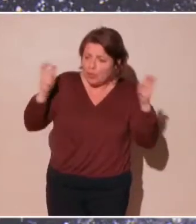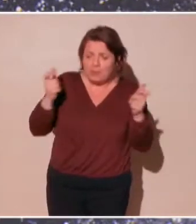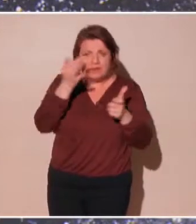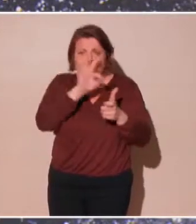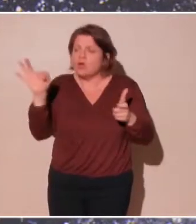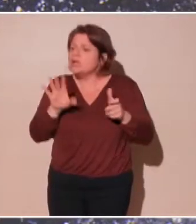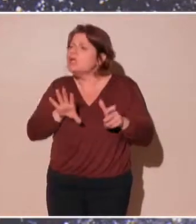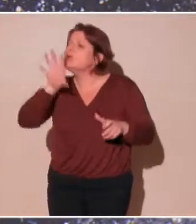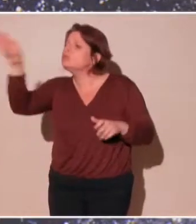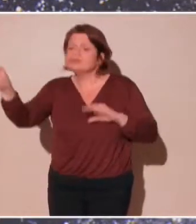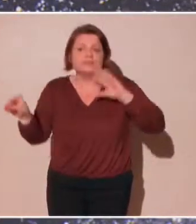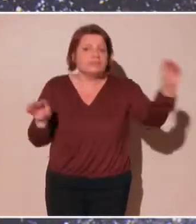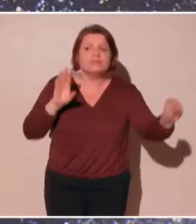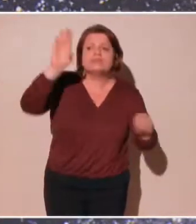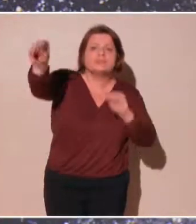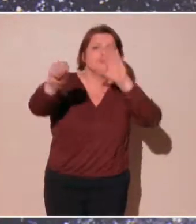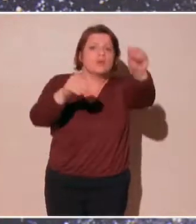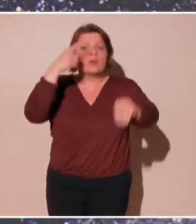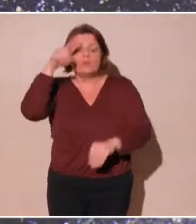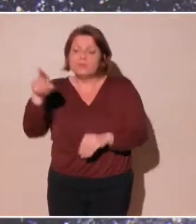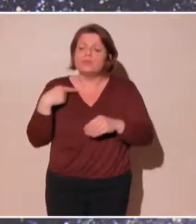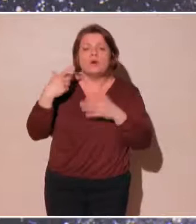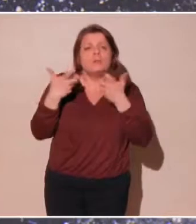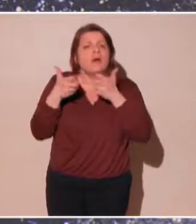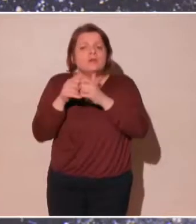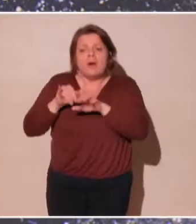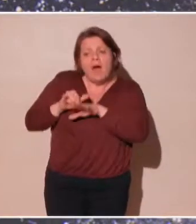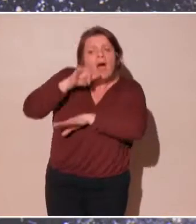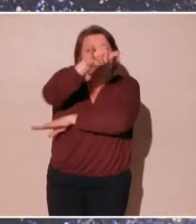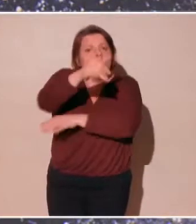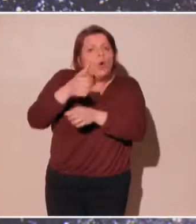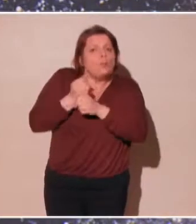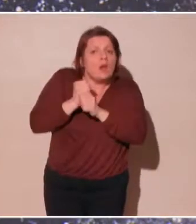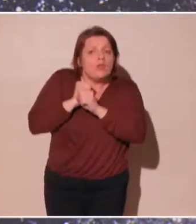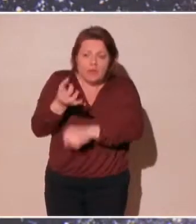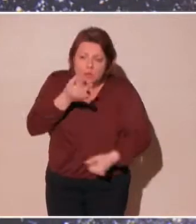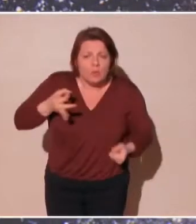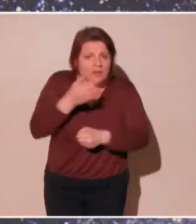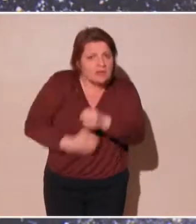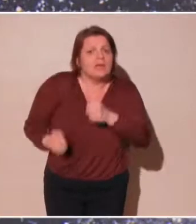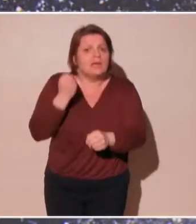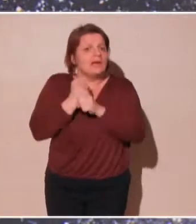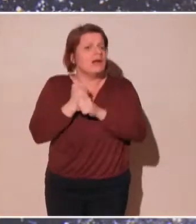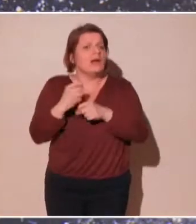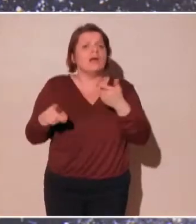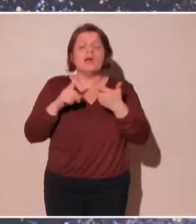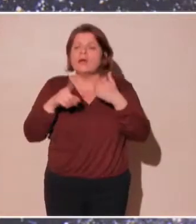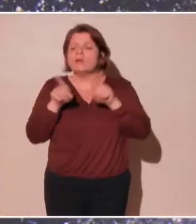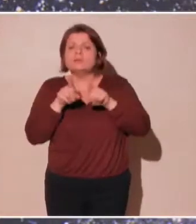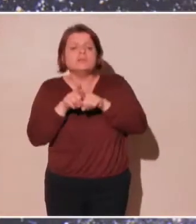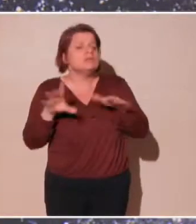in these areas. French engineers have worked in many different areas, have helped